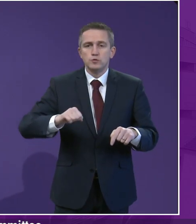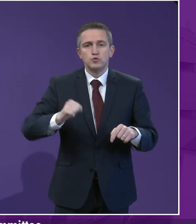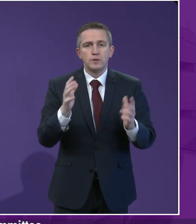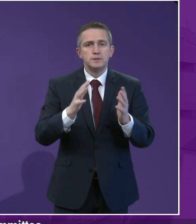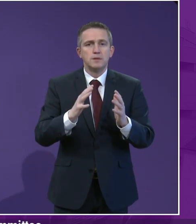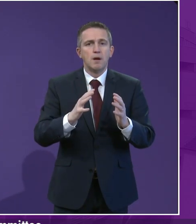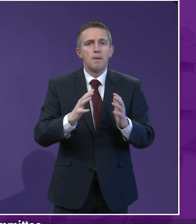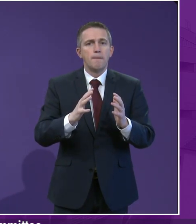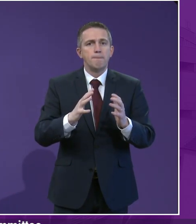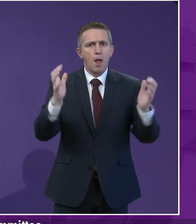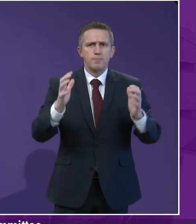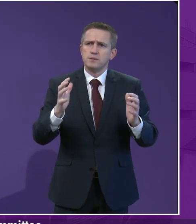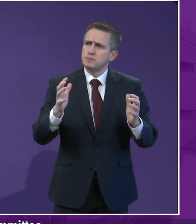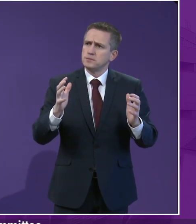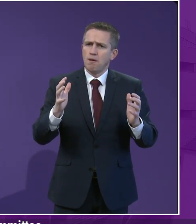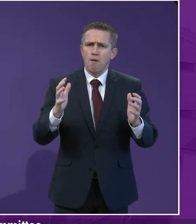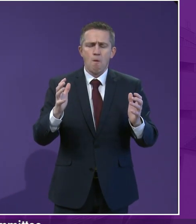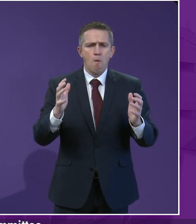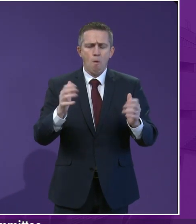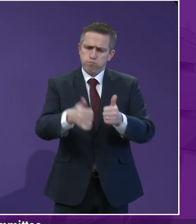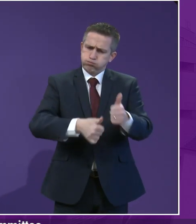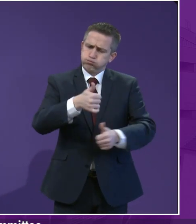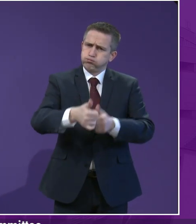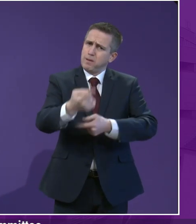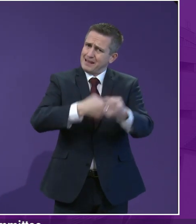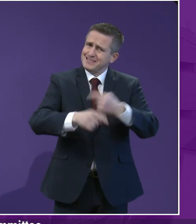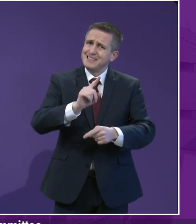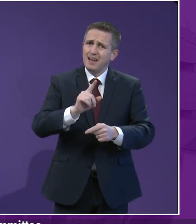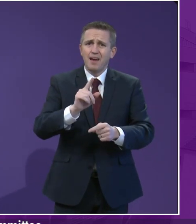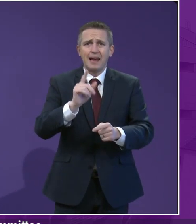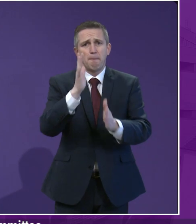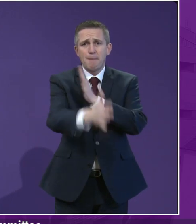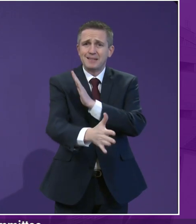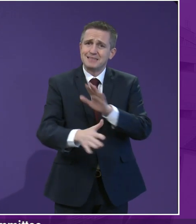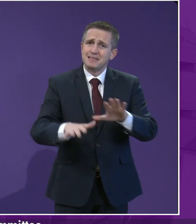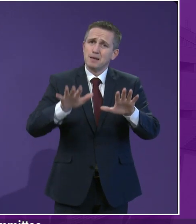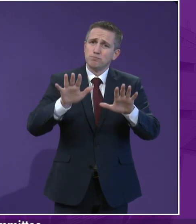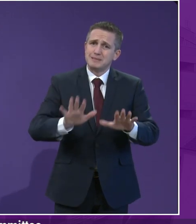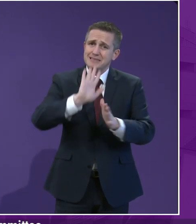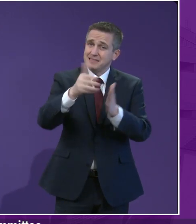bodies, including universities, in that act. Pleased to.